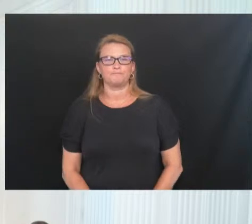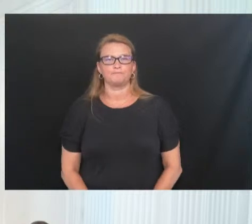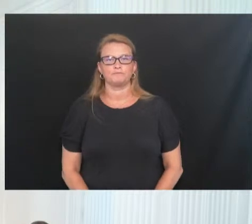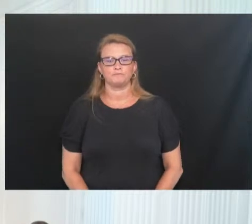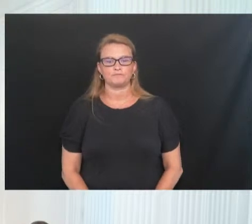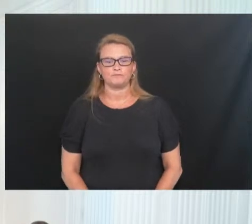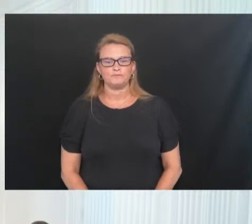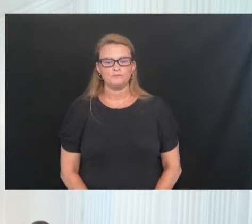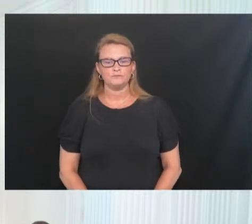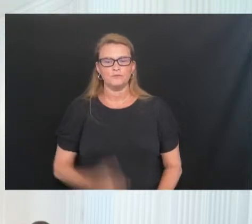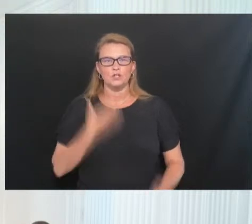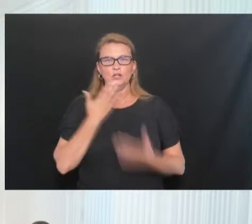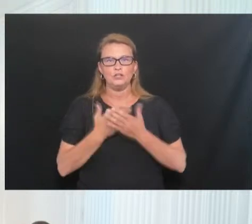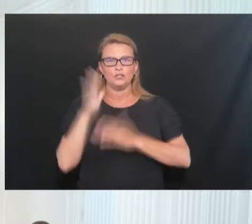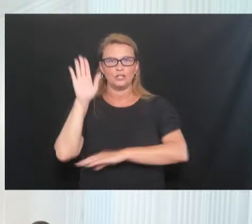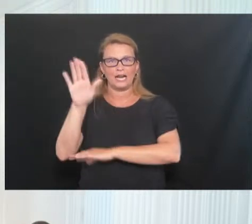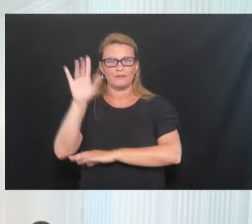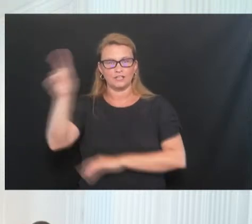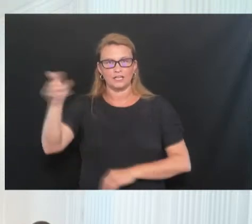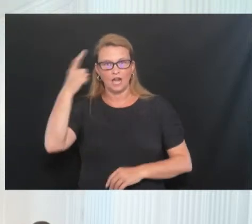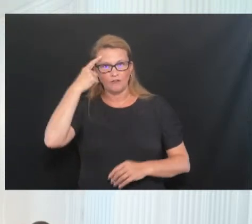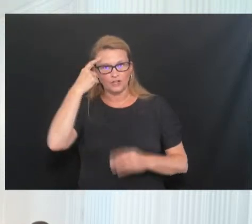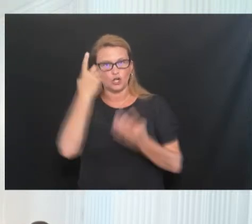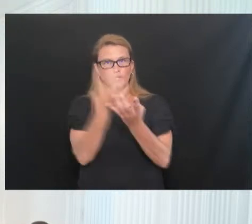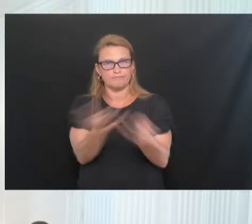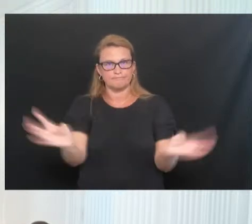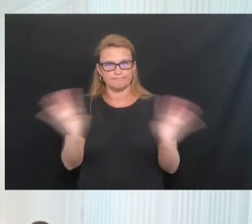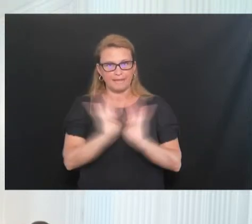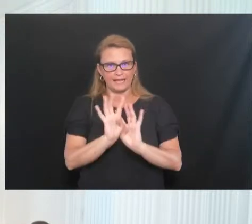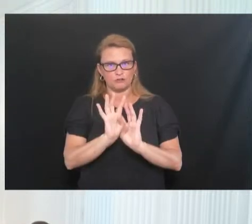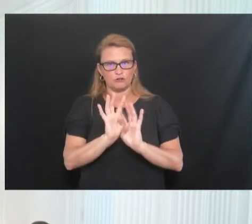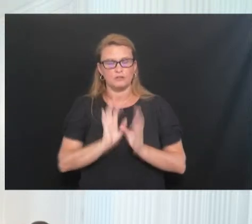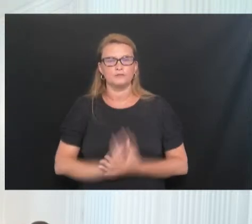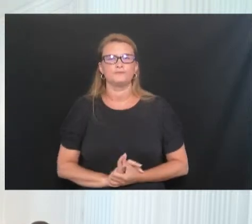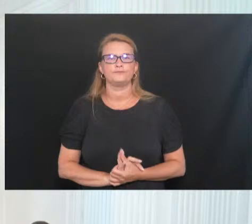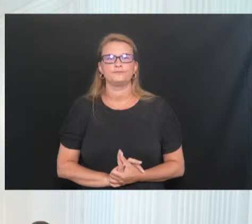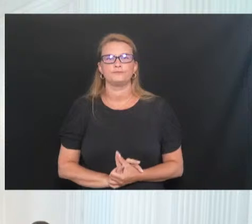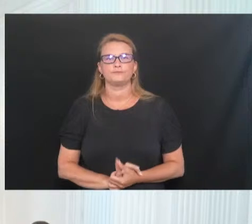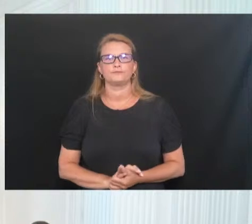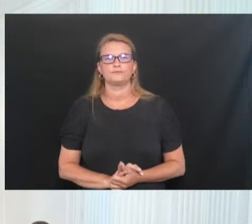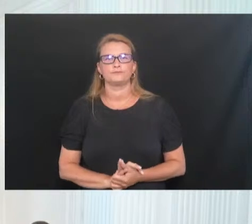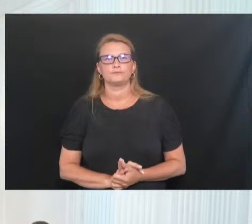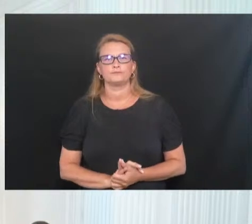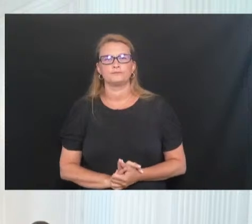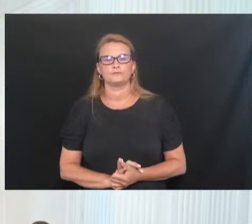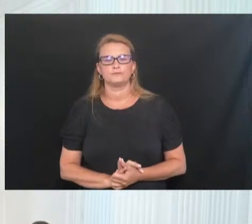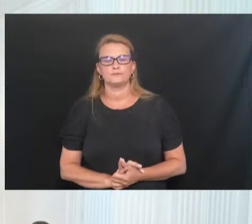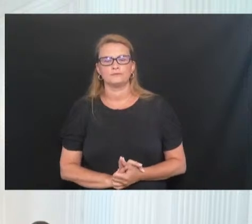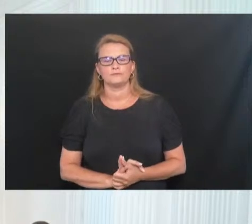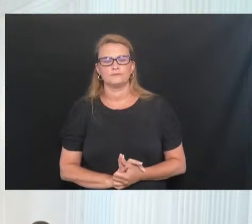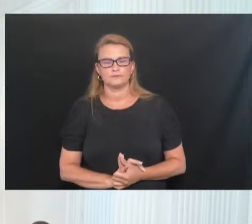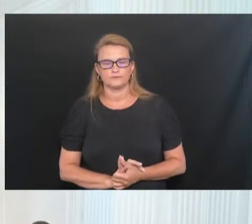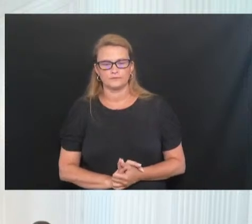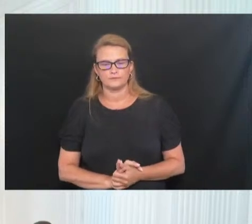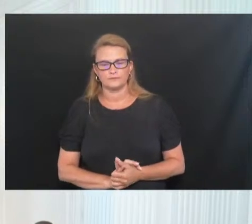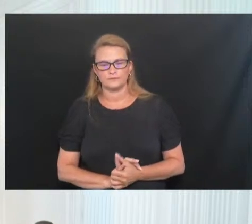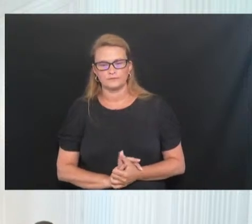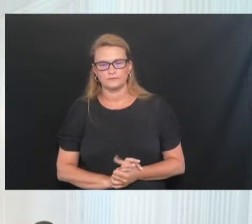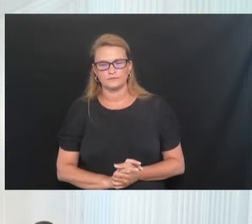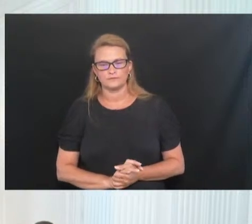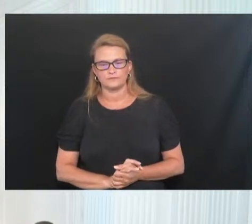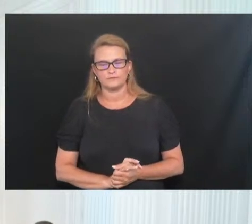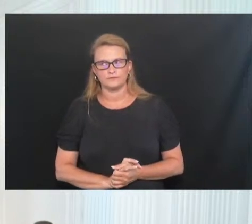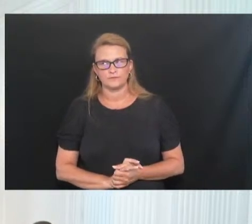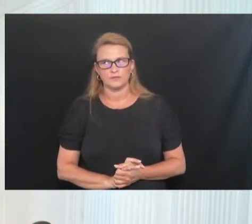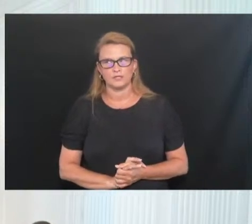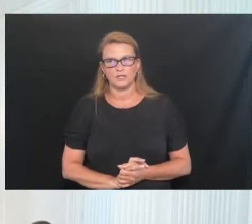Good afternoon, Governor Justice, Dr. Marsh, General Hoyer. The program you announced today seems